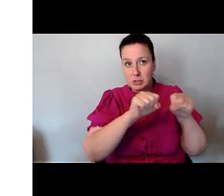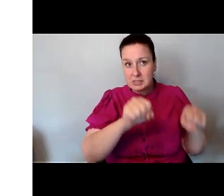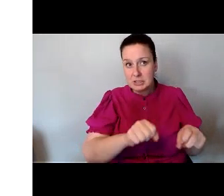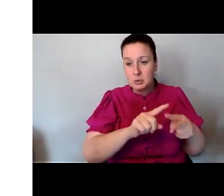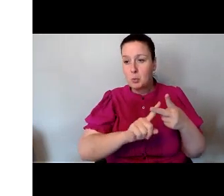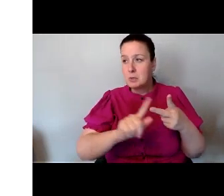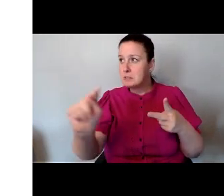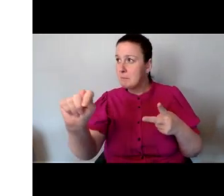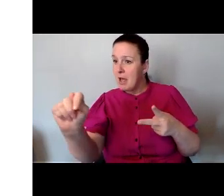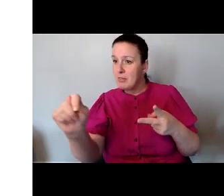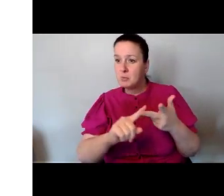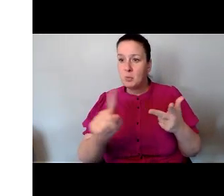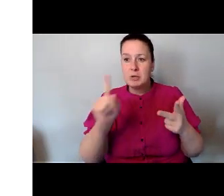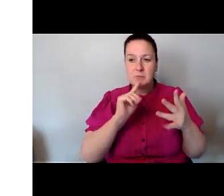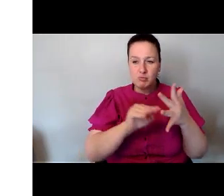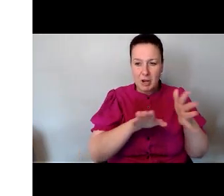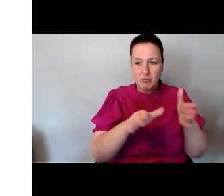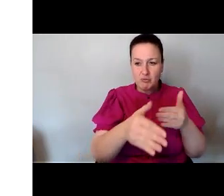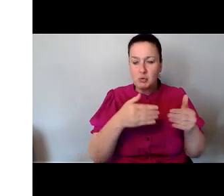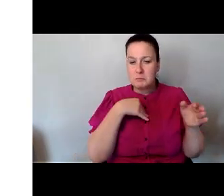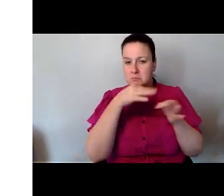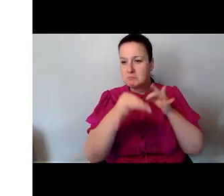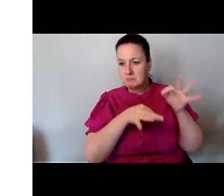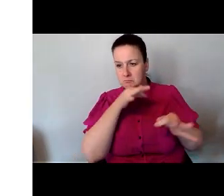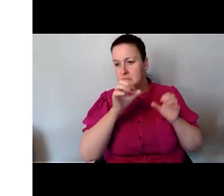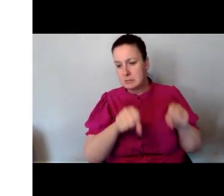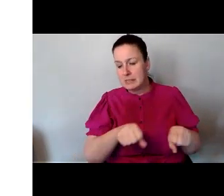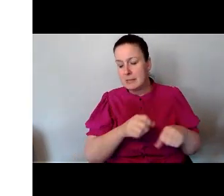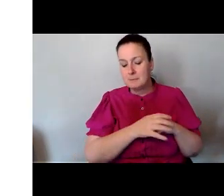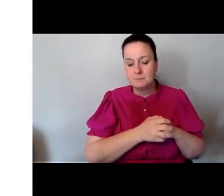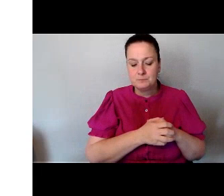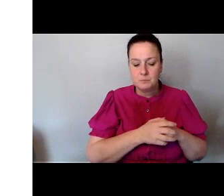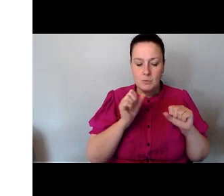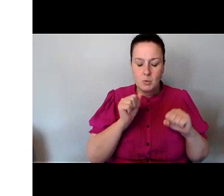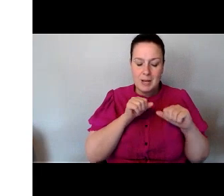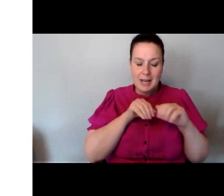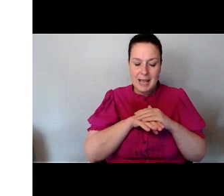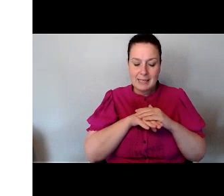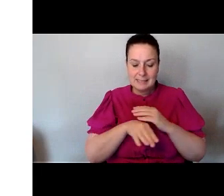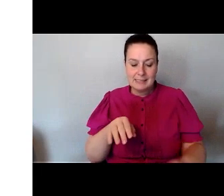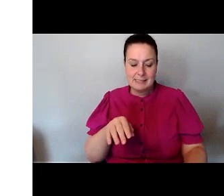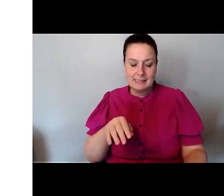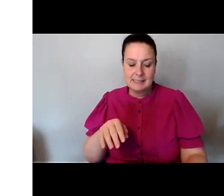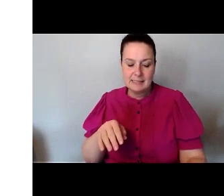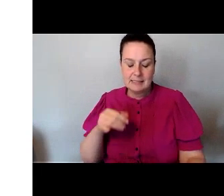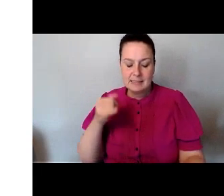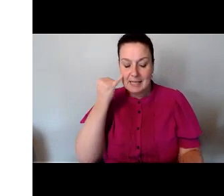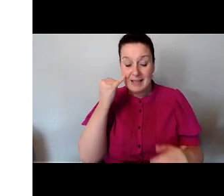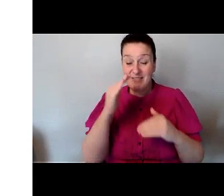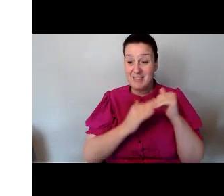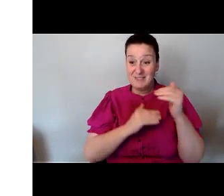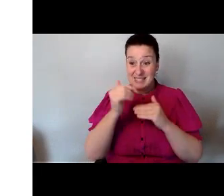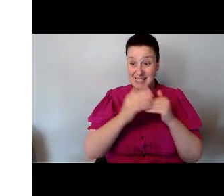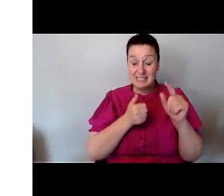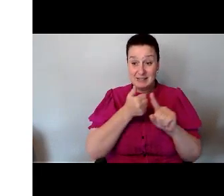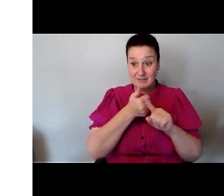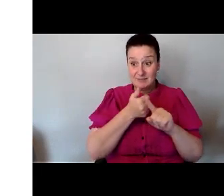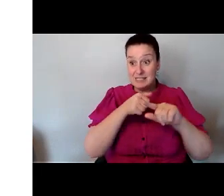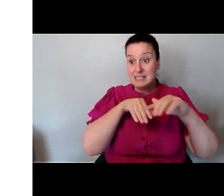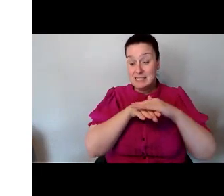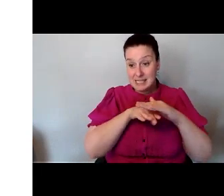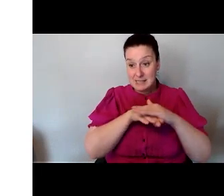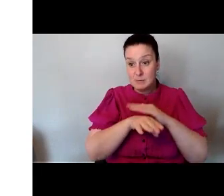is, things like that. We can access if the facility is accessible to